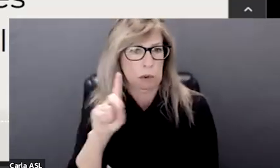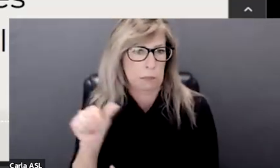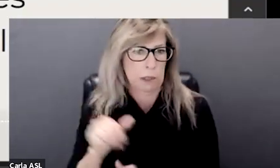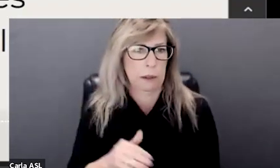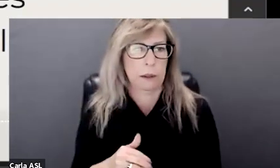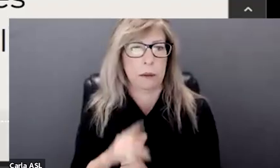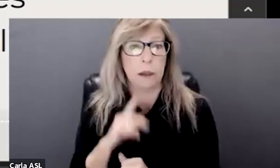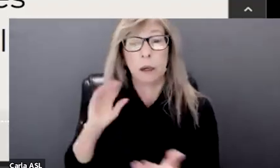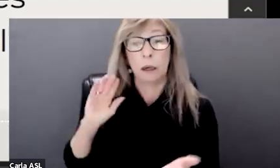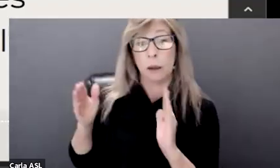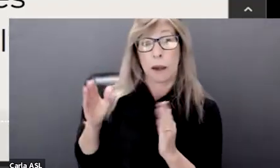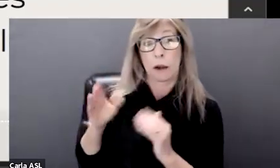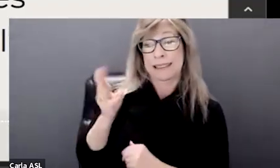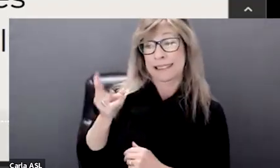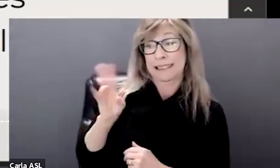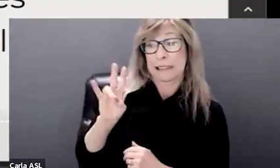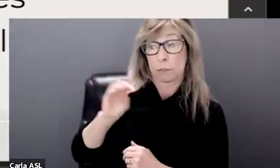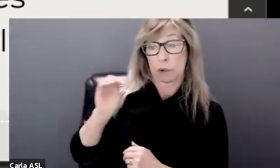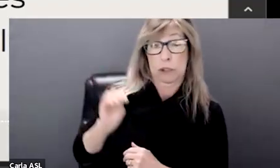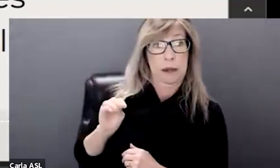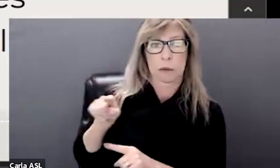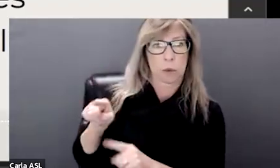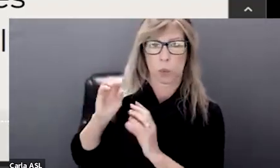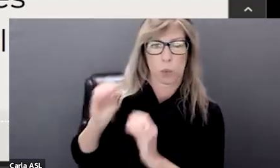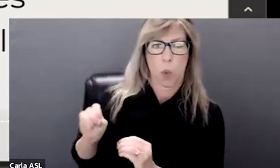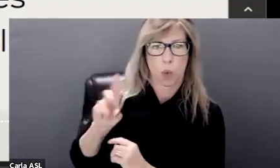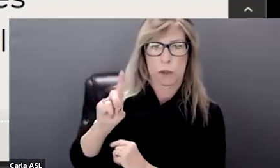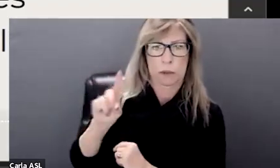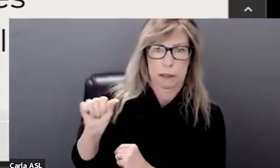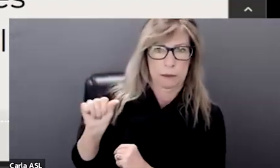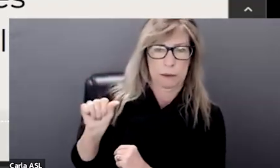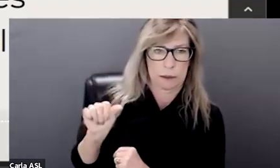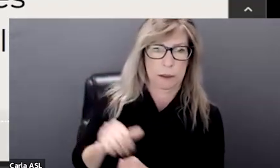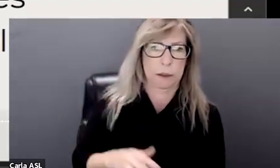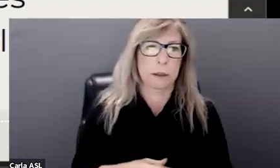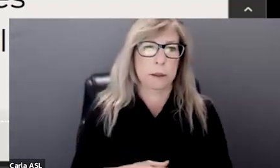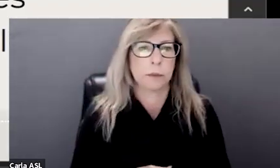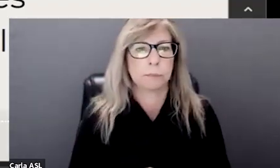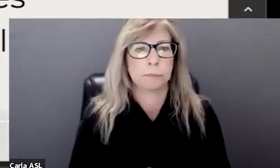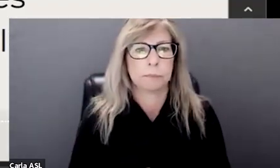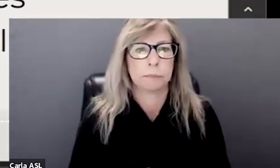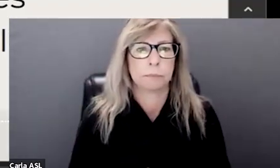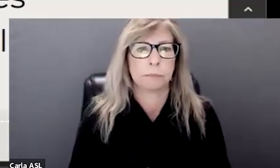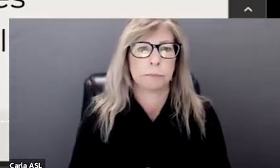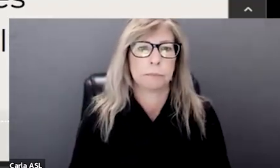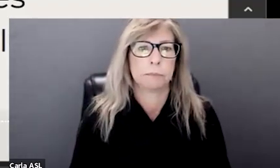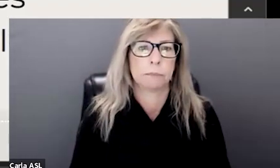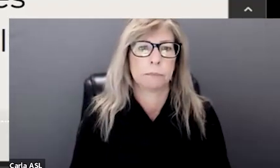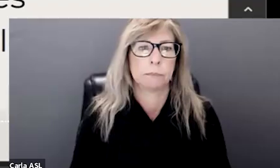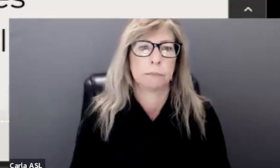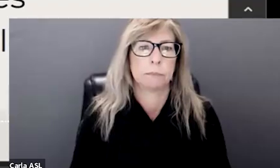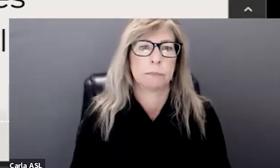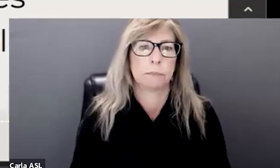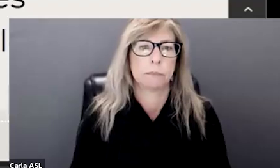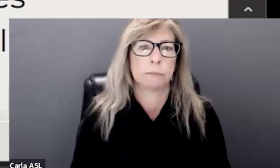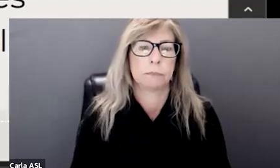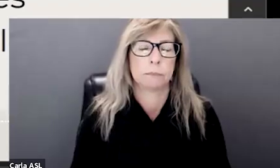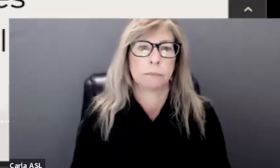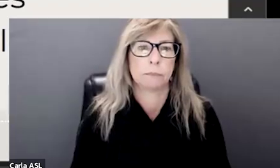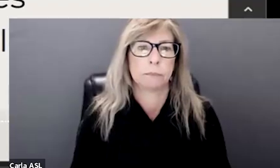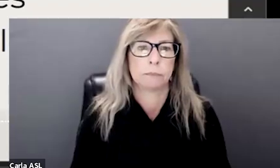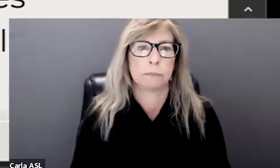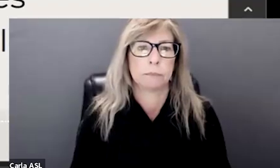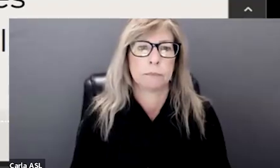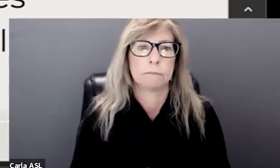for those without. So we can see that as a significant gap in the employment rate. As well, the statistics tell us that people